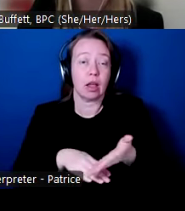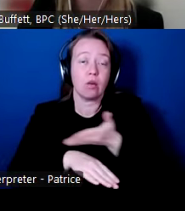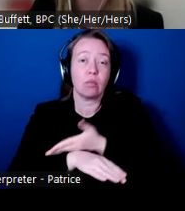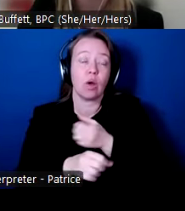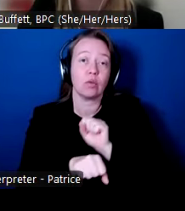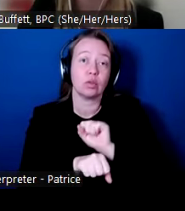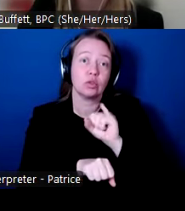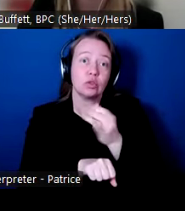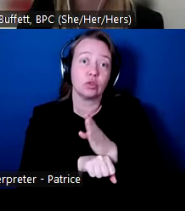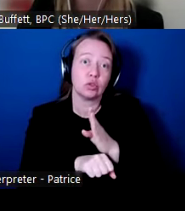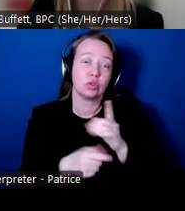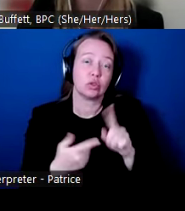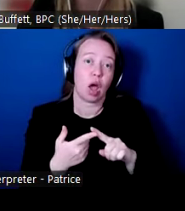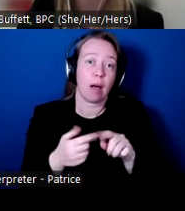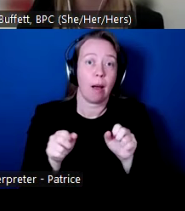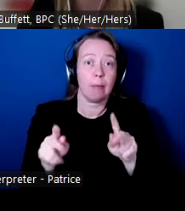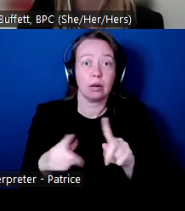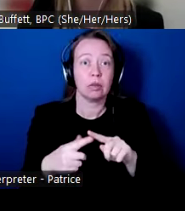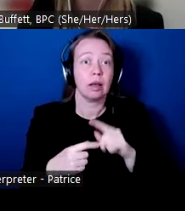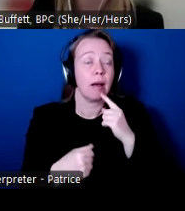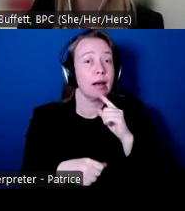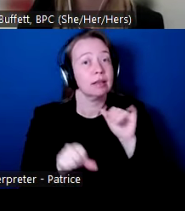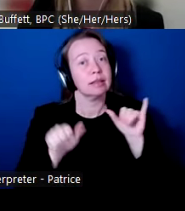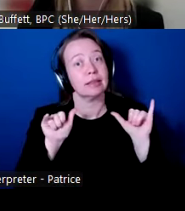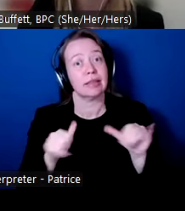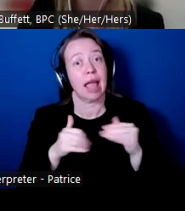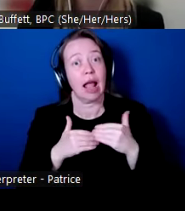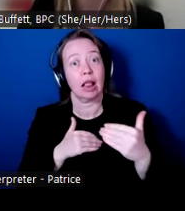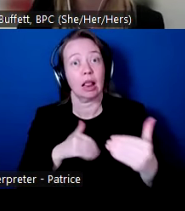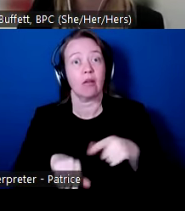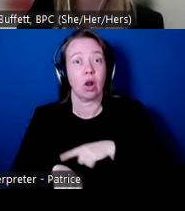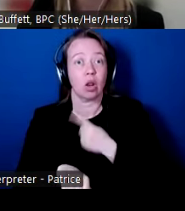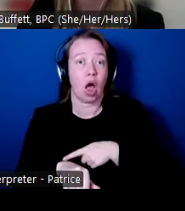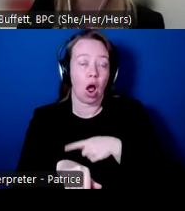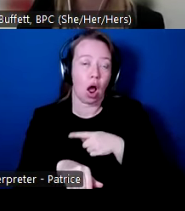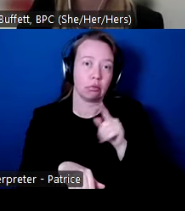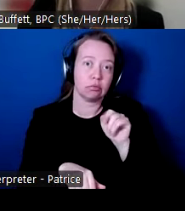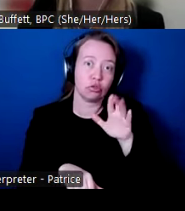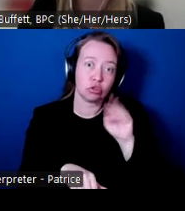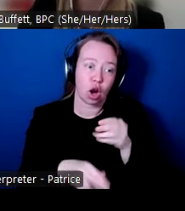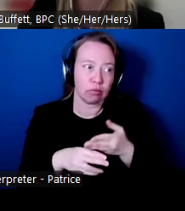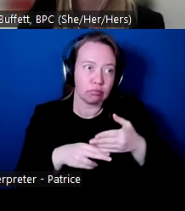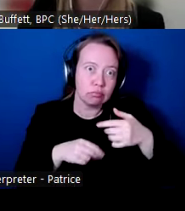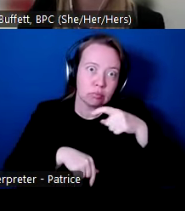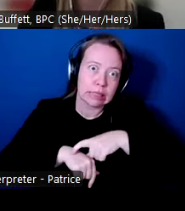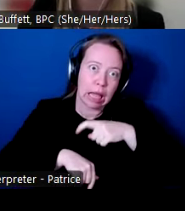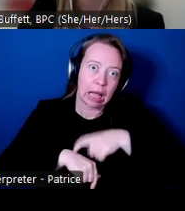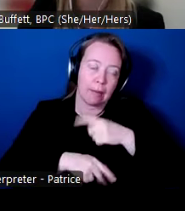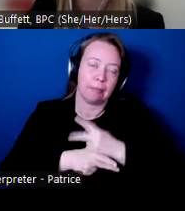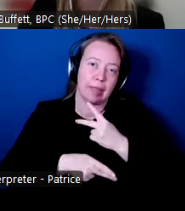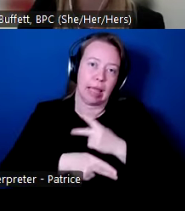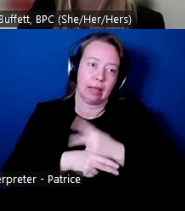direct care professionals, and ensure quality long-term care. This week, the Centers for Medicare and